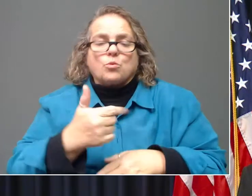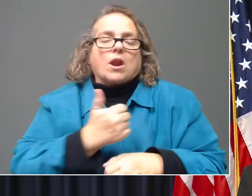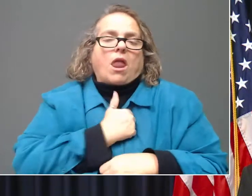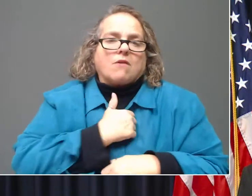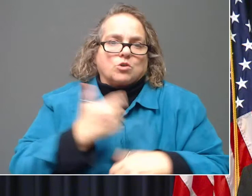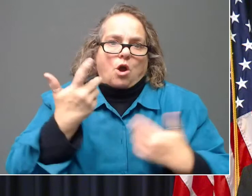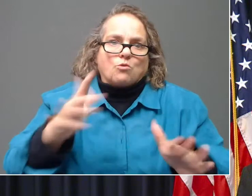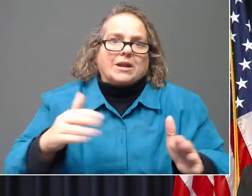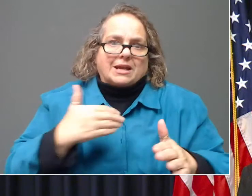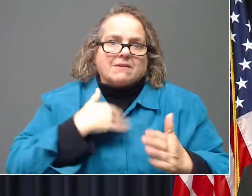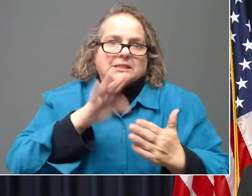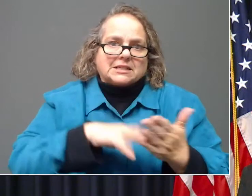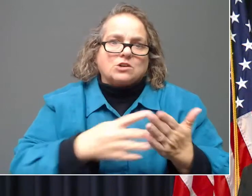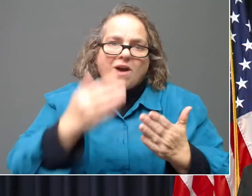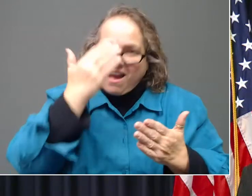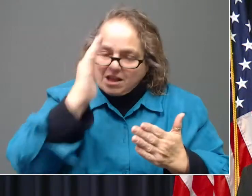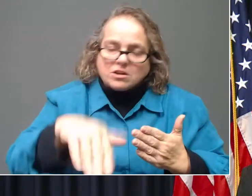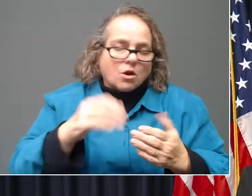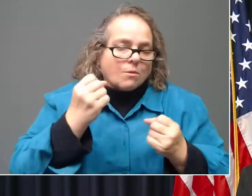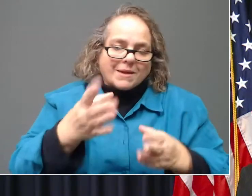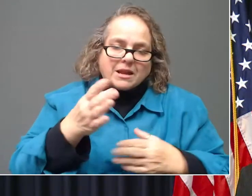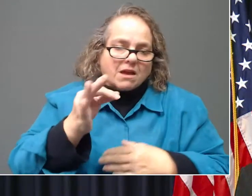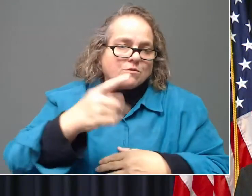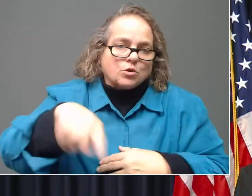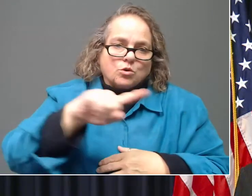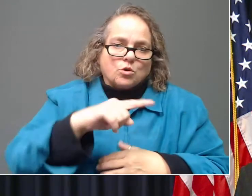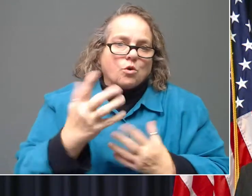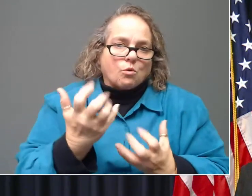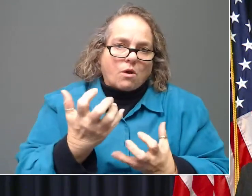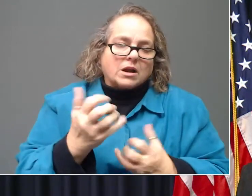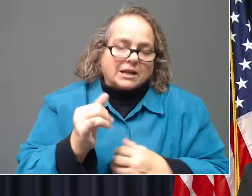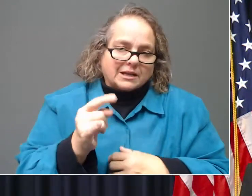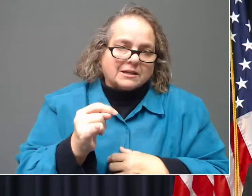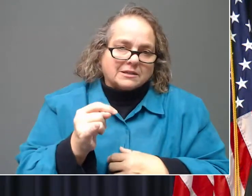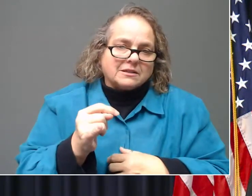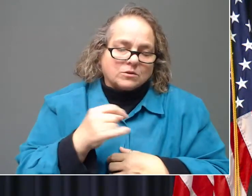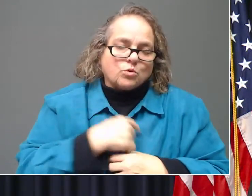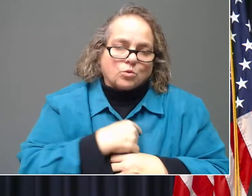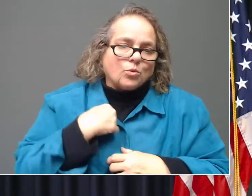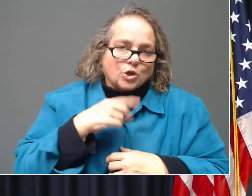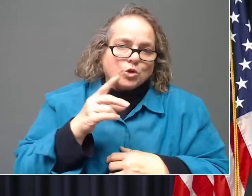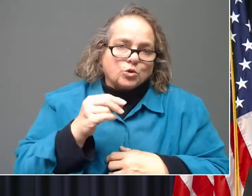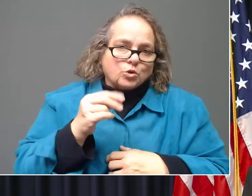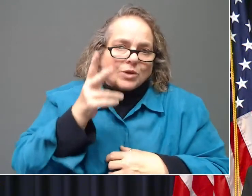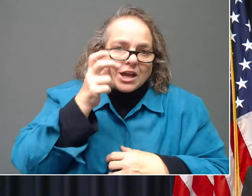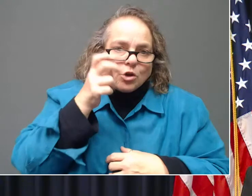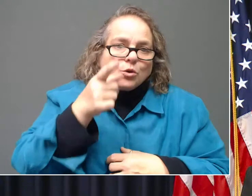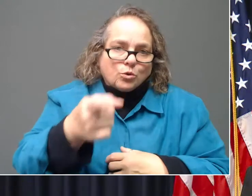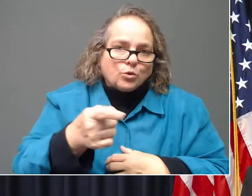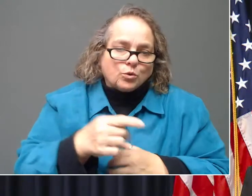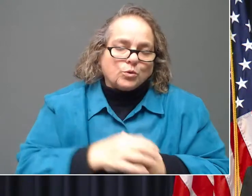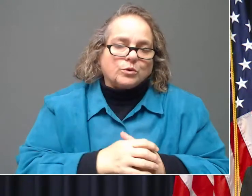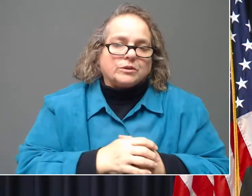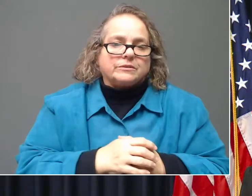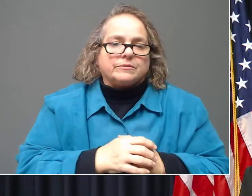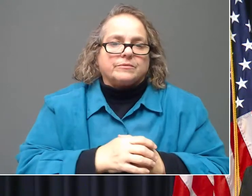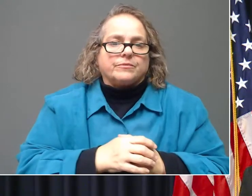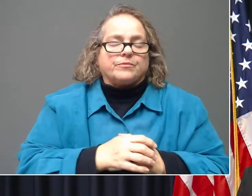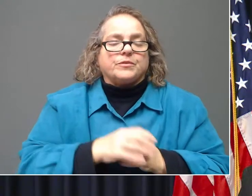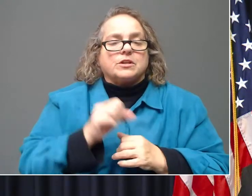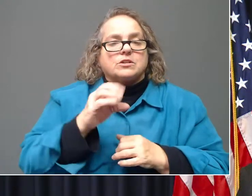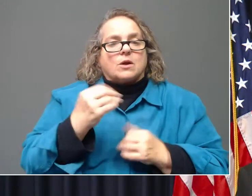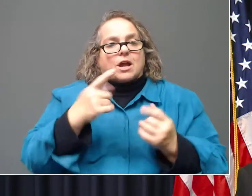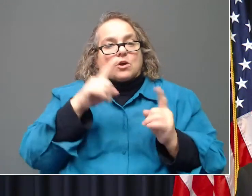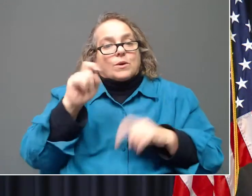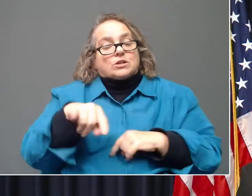time for you and will be a vaccine for you. So we hear you. All right, let's turn to questions. We'll start with Joe Ragusa from